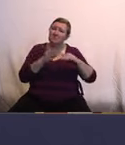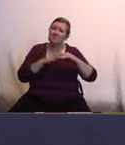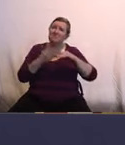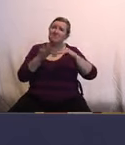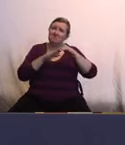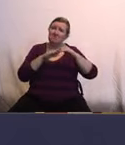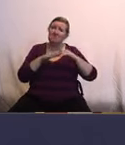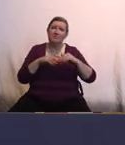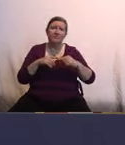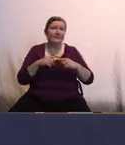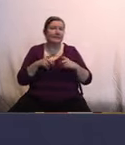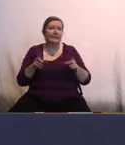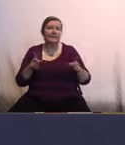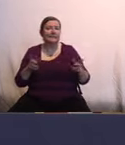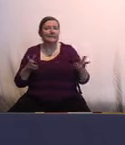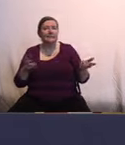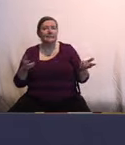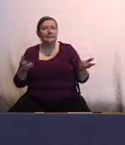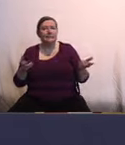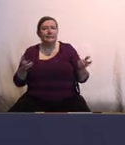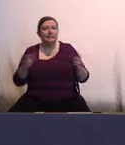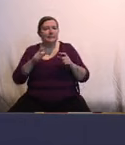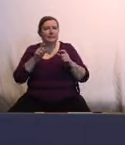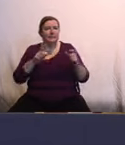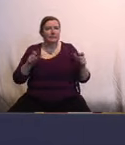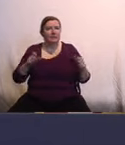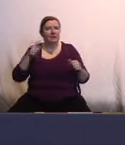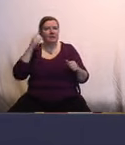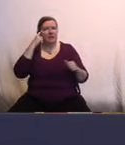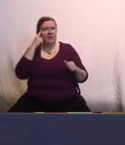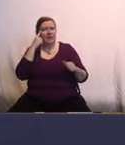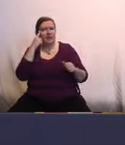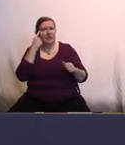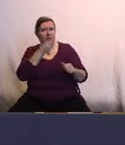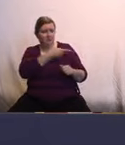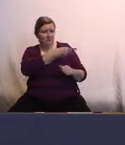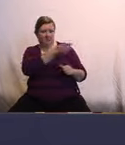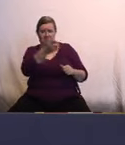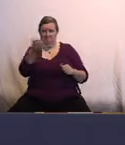difficult to get people to convince to get boosted because they think, heck, we're getting out of the woods.